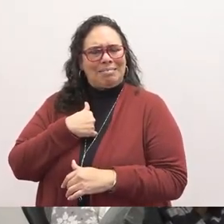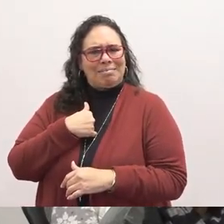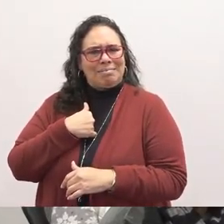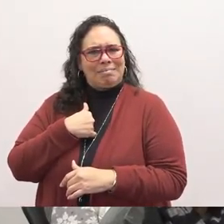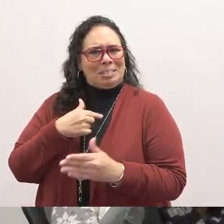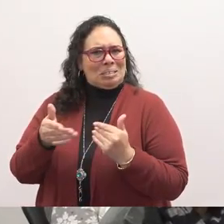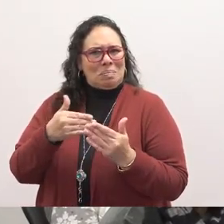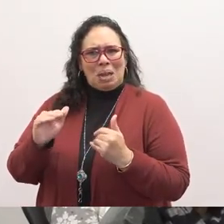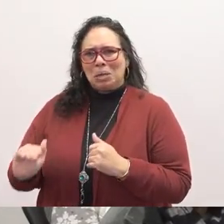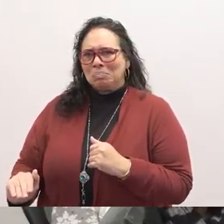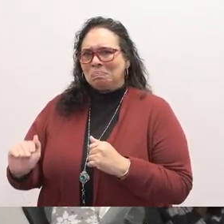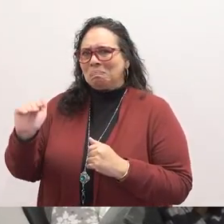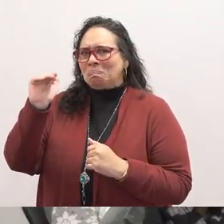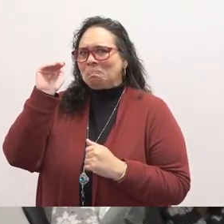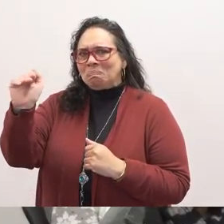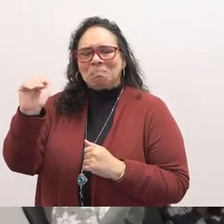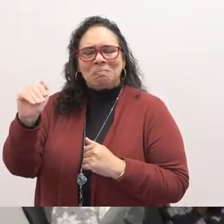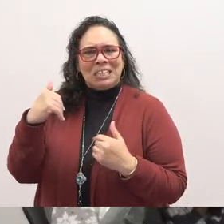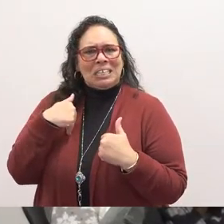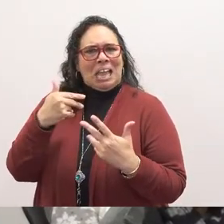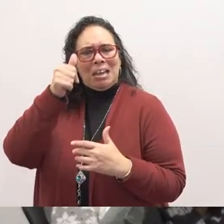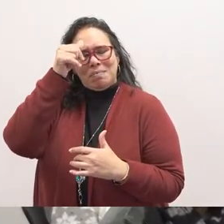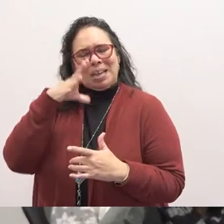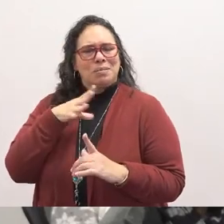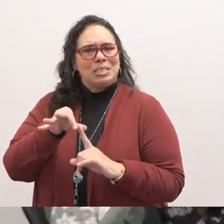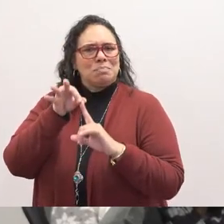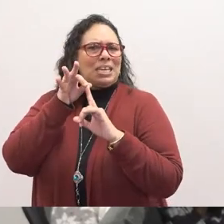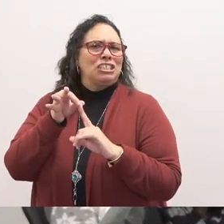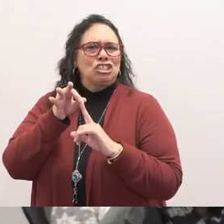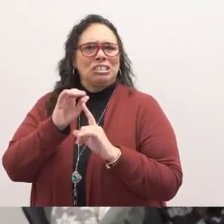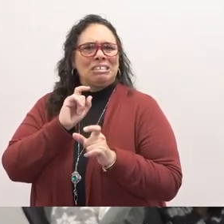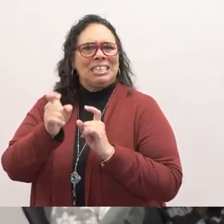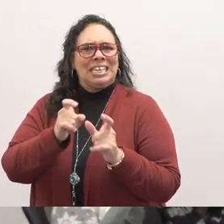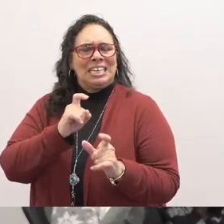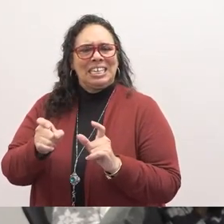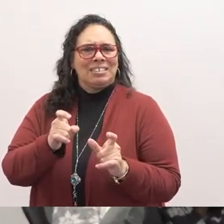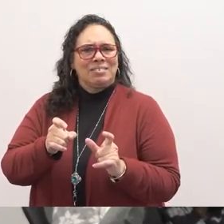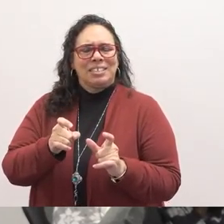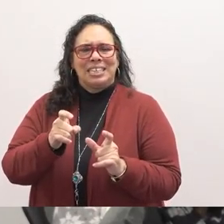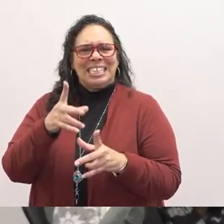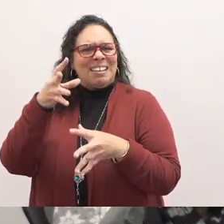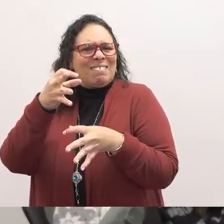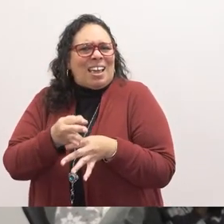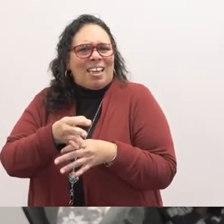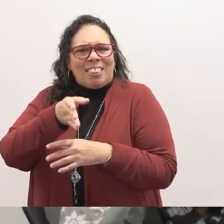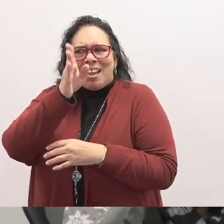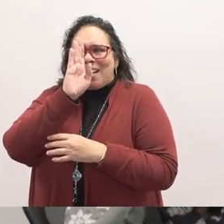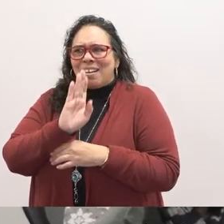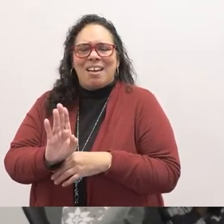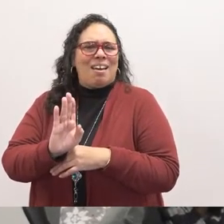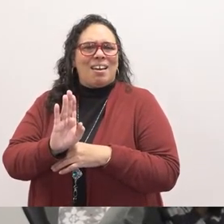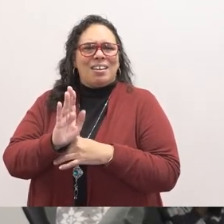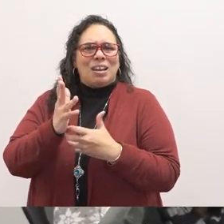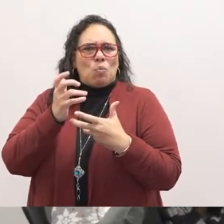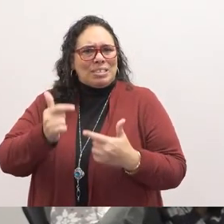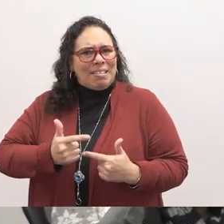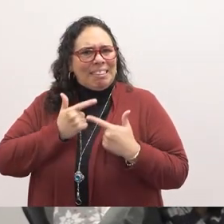someone with special gifts, to include his unyielding faith in God and his conviction to live out his